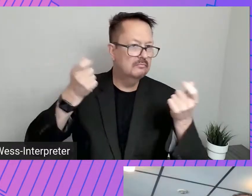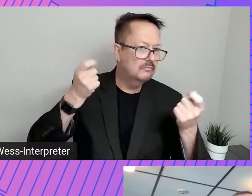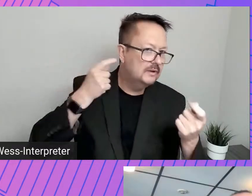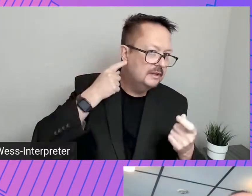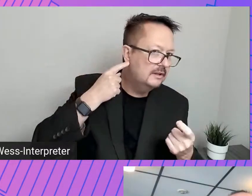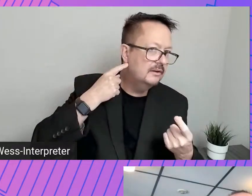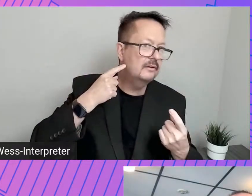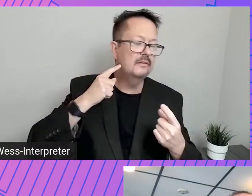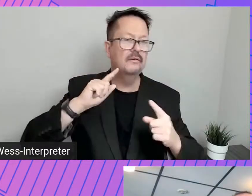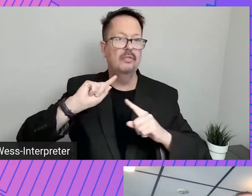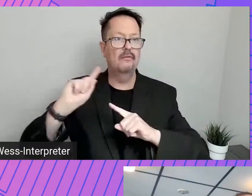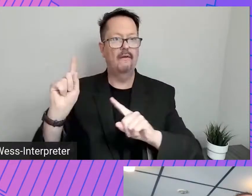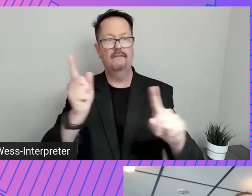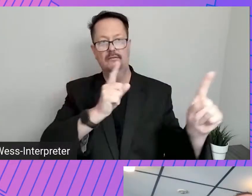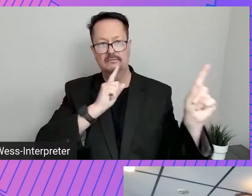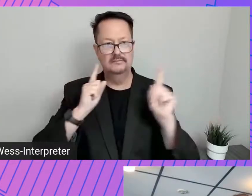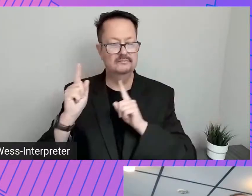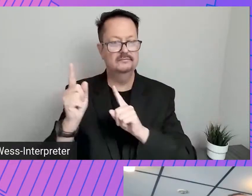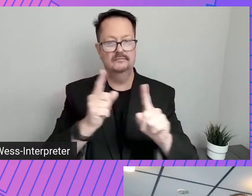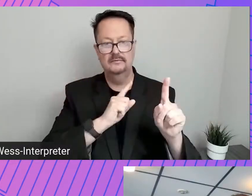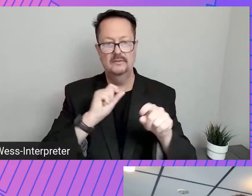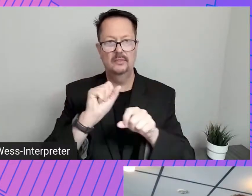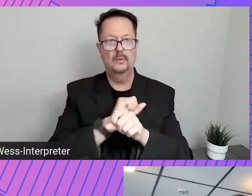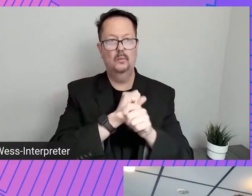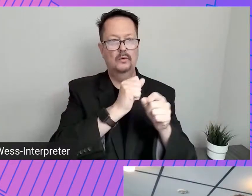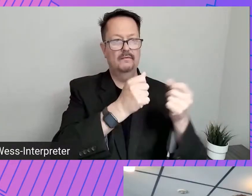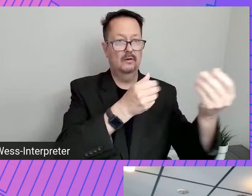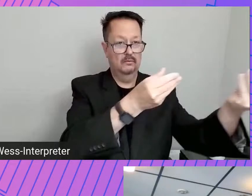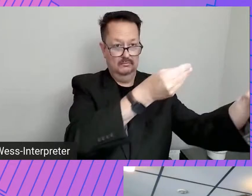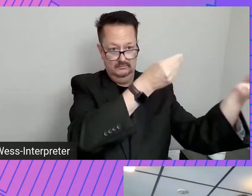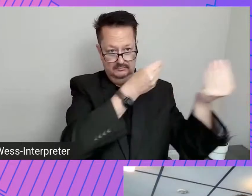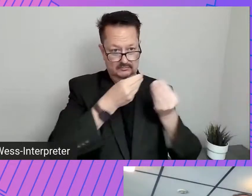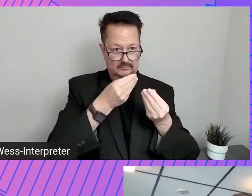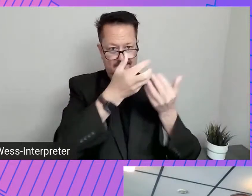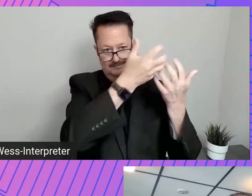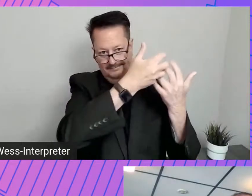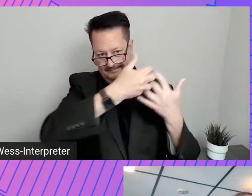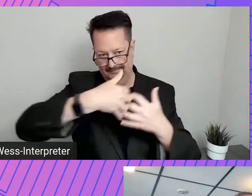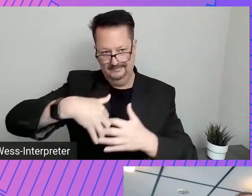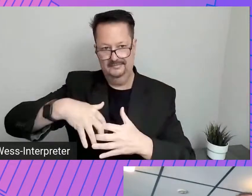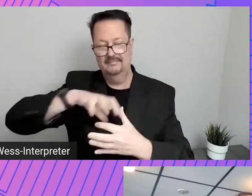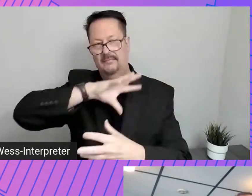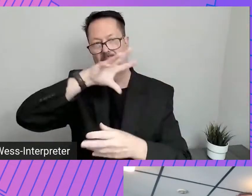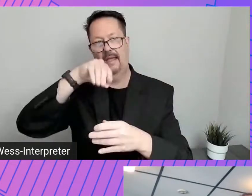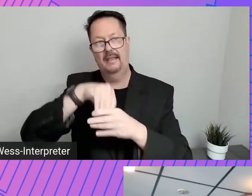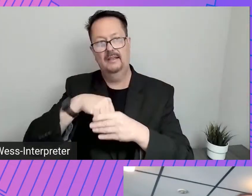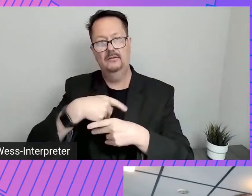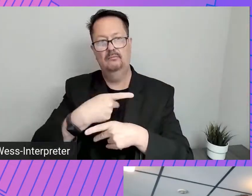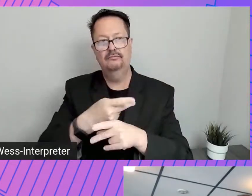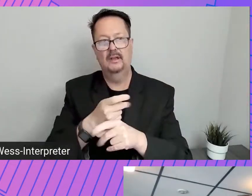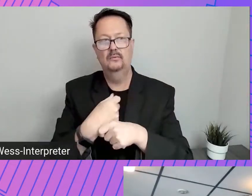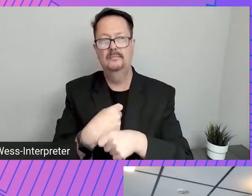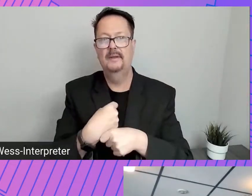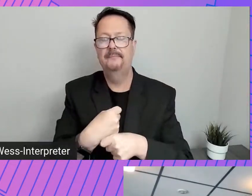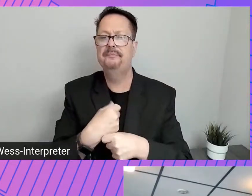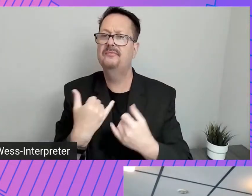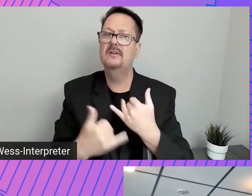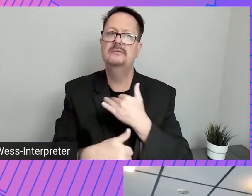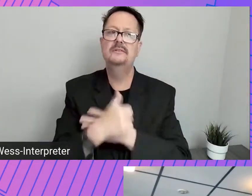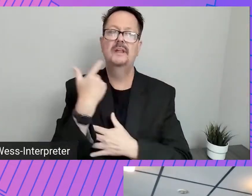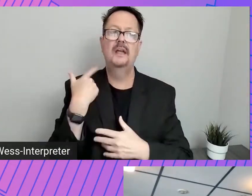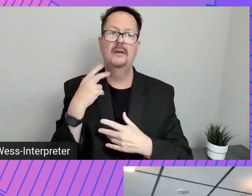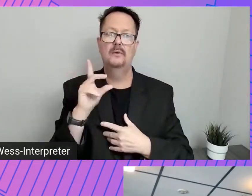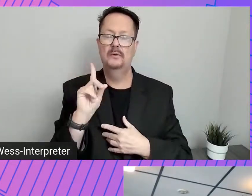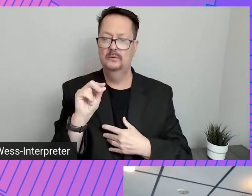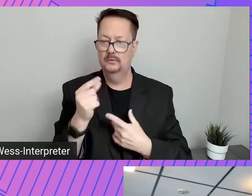conversation and workflow going between us in order to bring your feedback from our customers back into the products directly. So today we're going to do a couple of